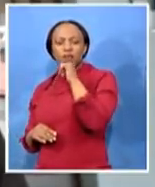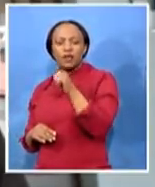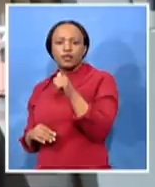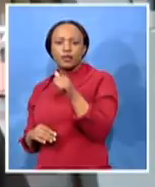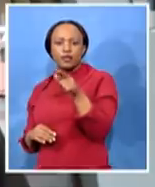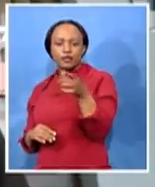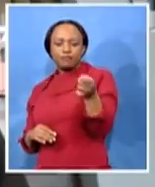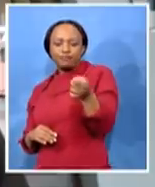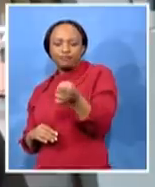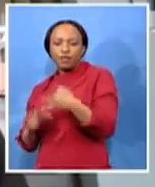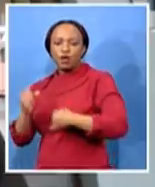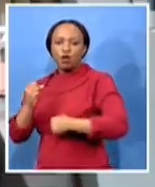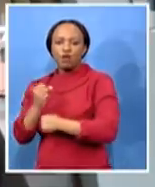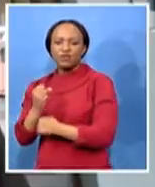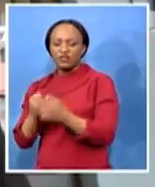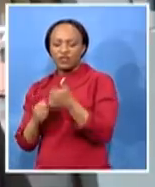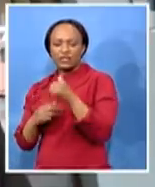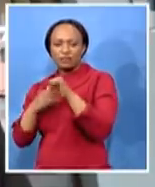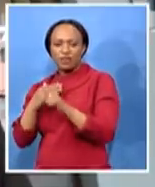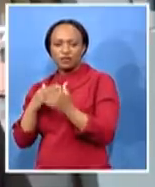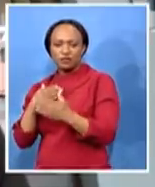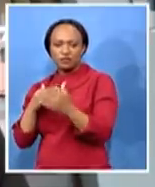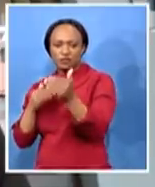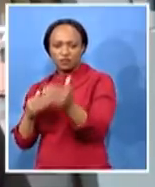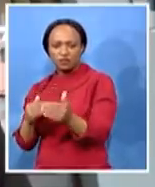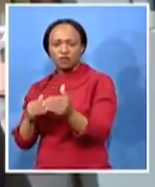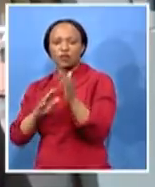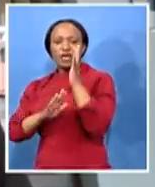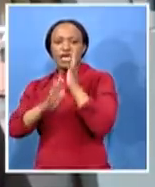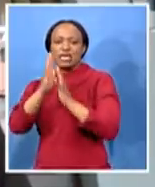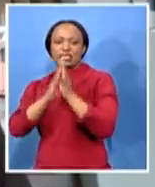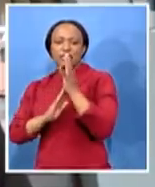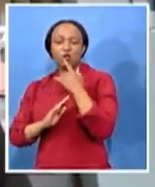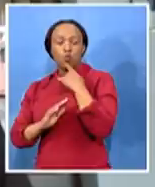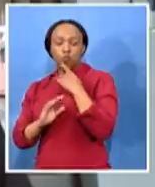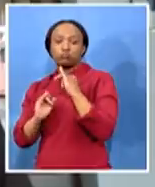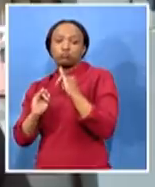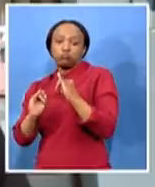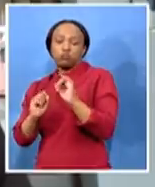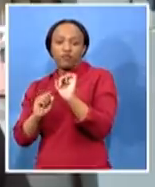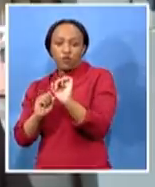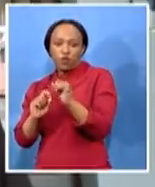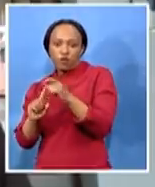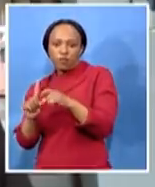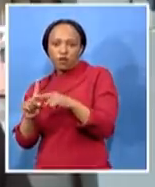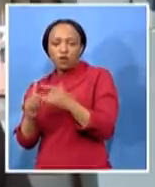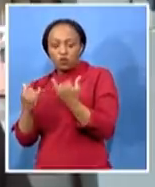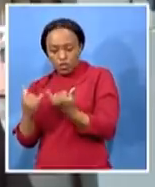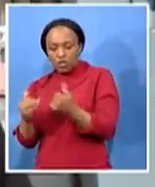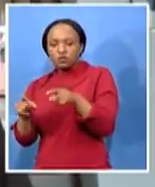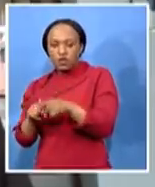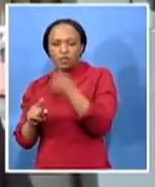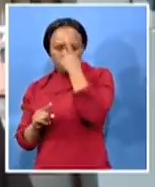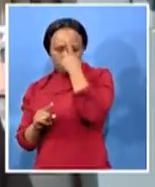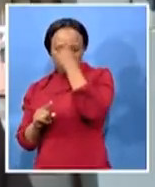and posterity might look kindly at his grave. Even today, I want to believe, if it is biting the bullet, so